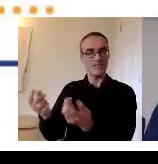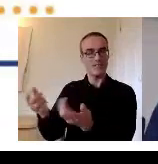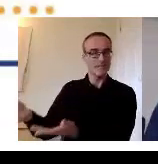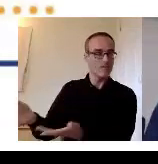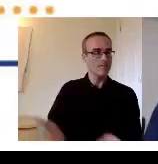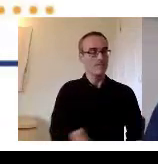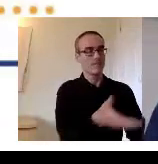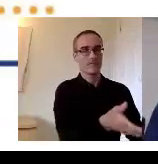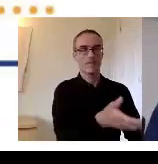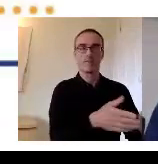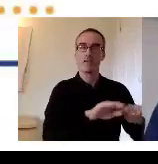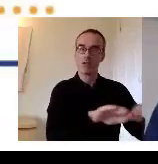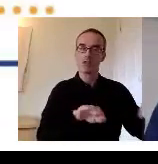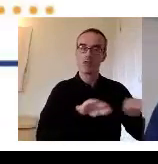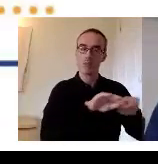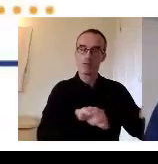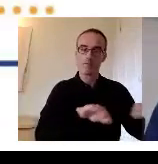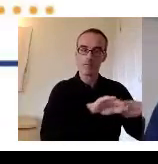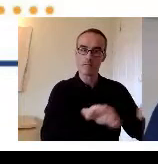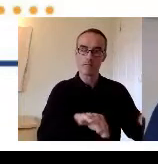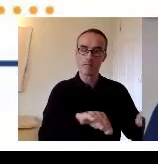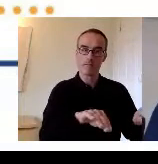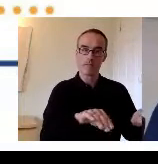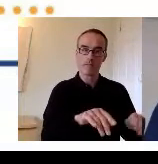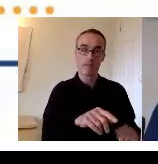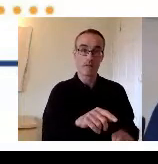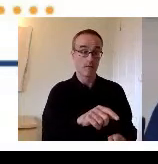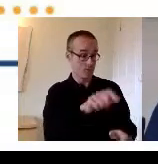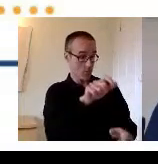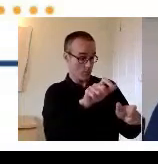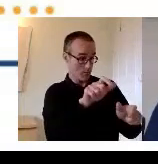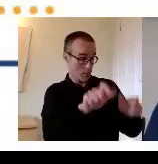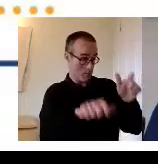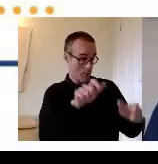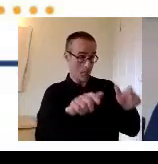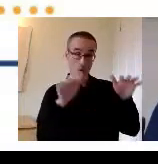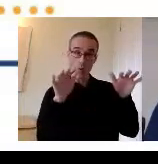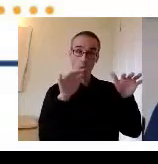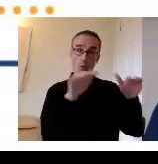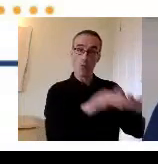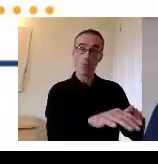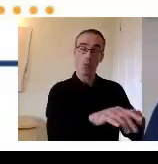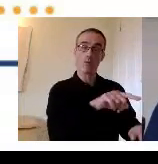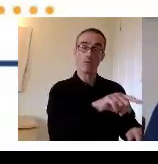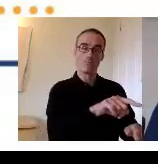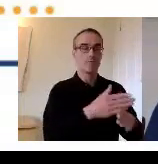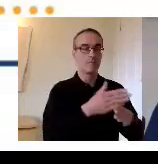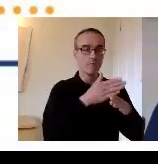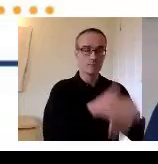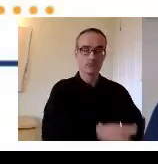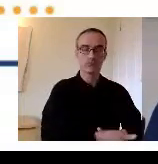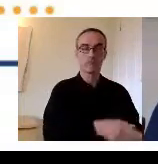and you started actually getting people from the community to be the